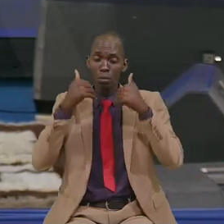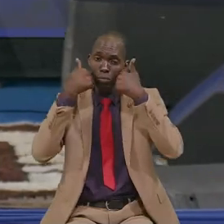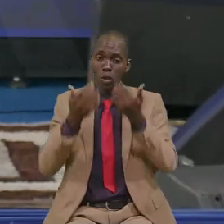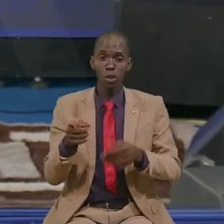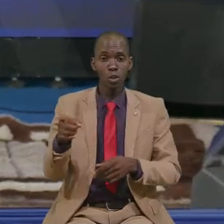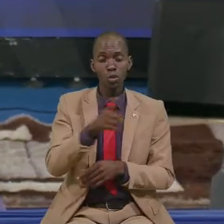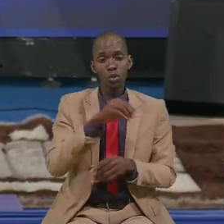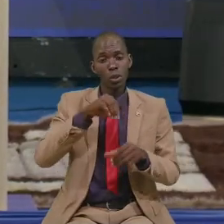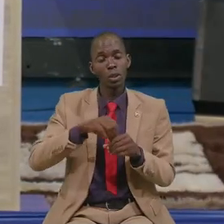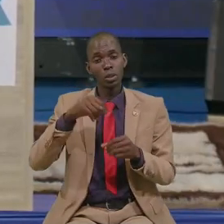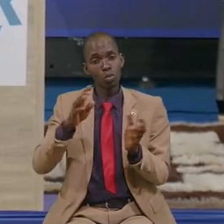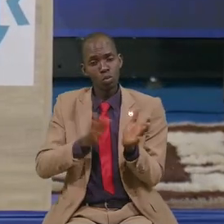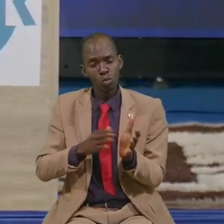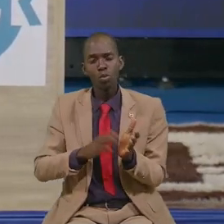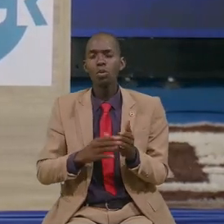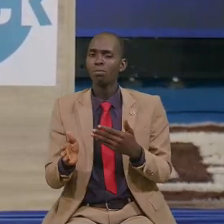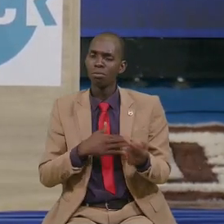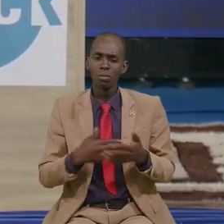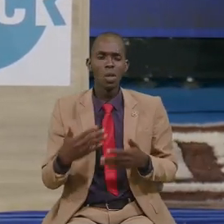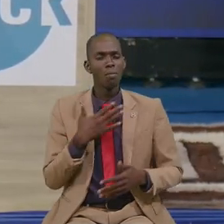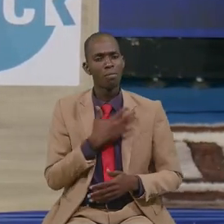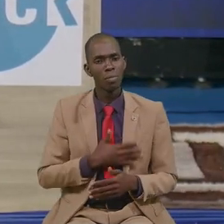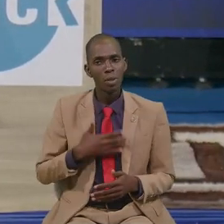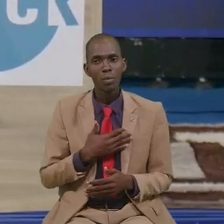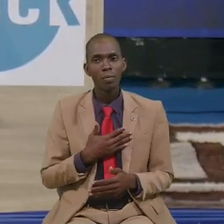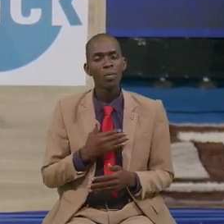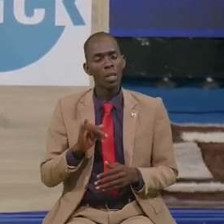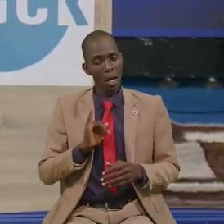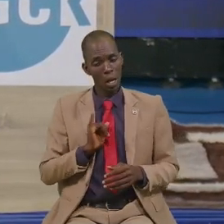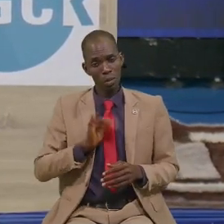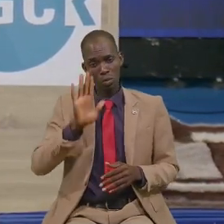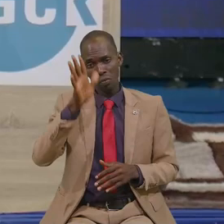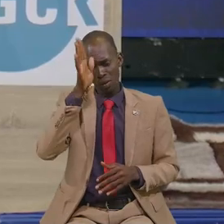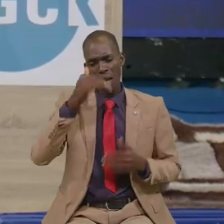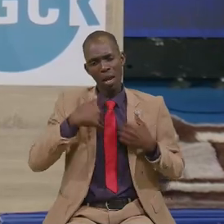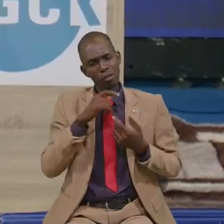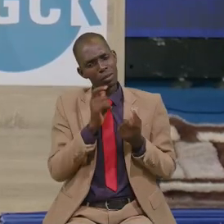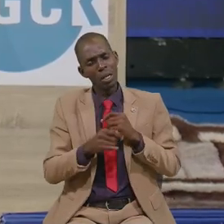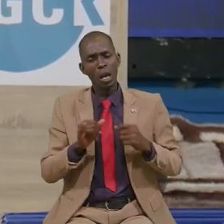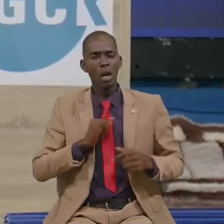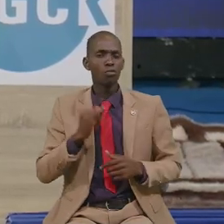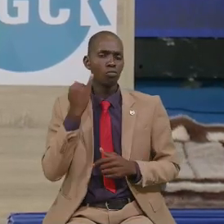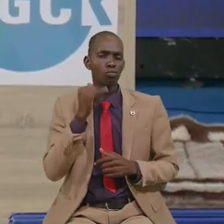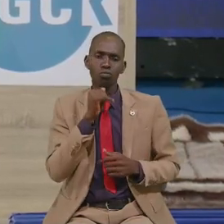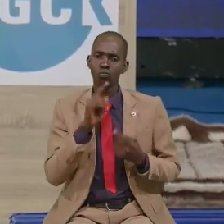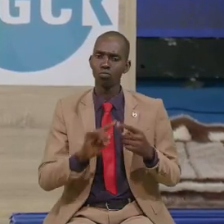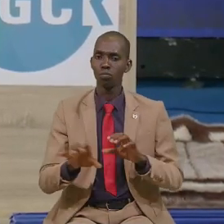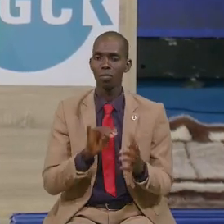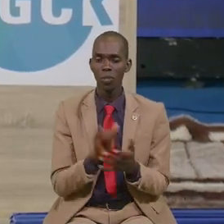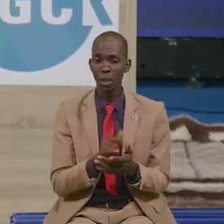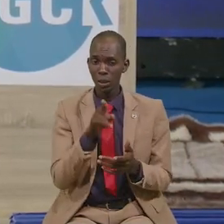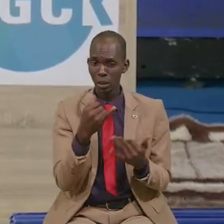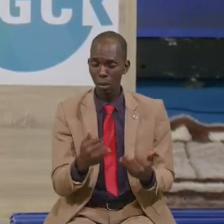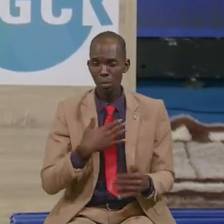the school. Please, I've changed. I shouldn't have done that. Go back to